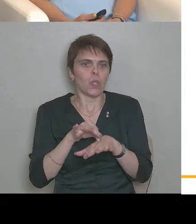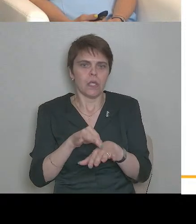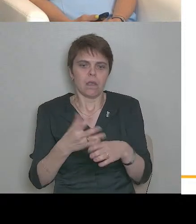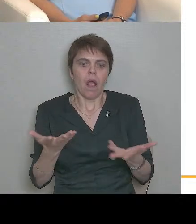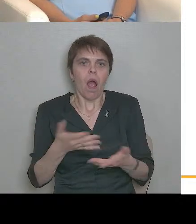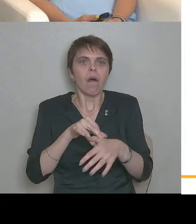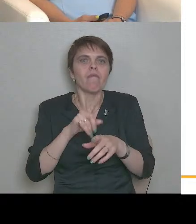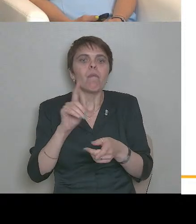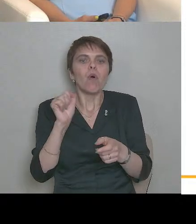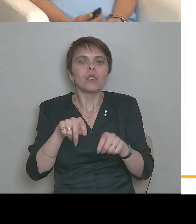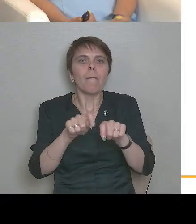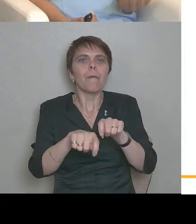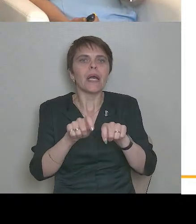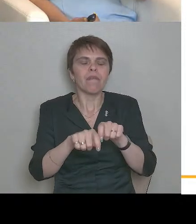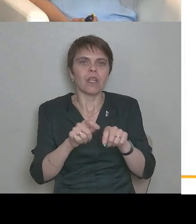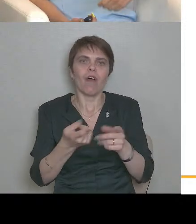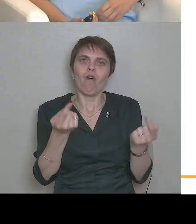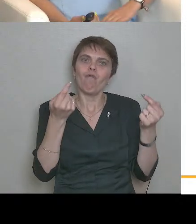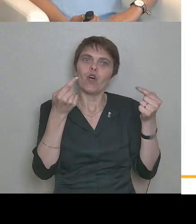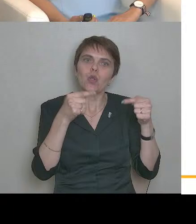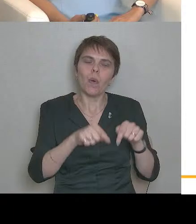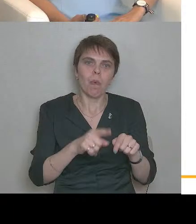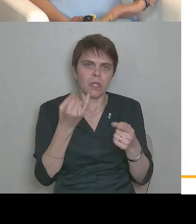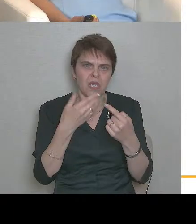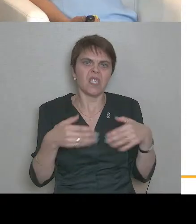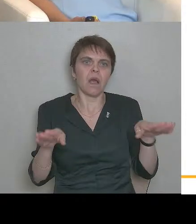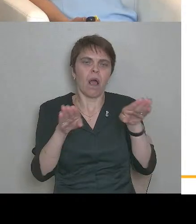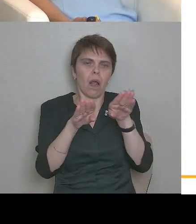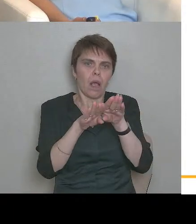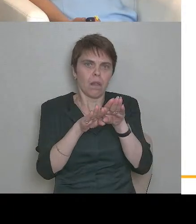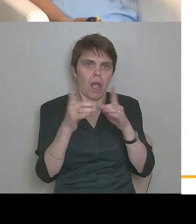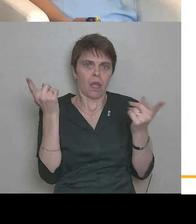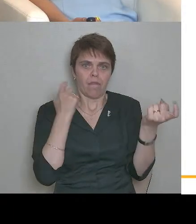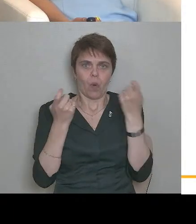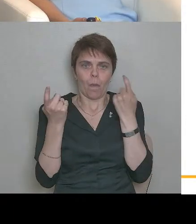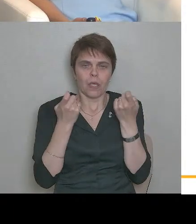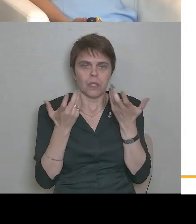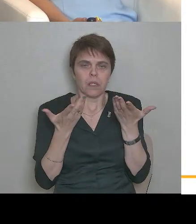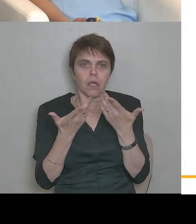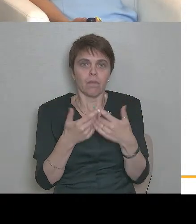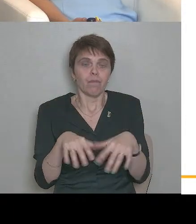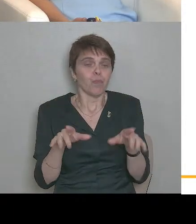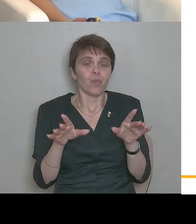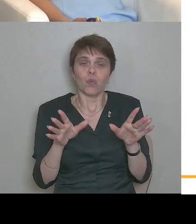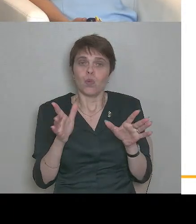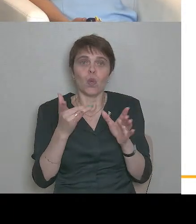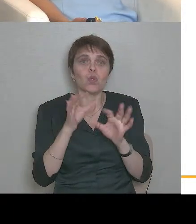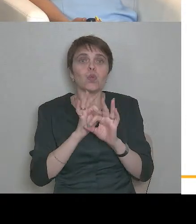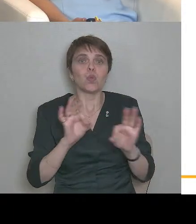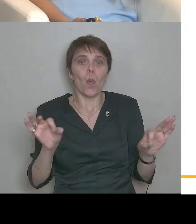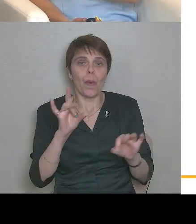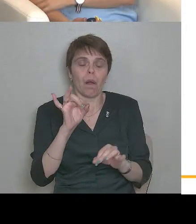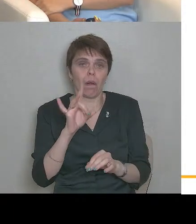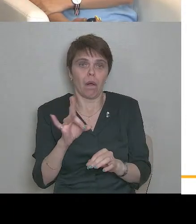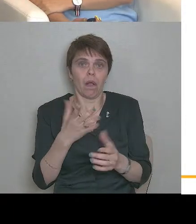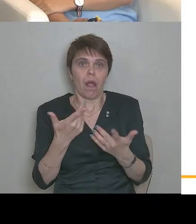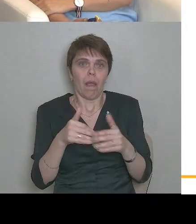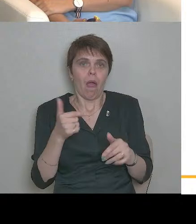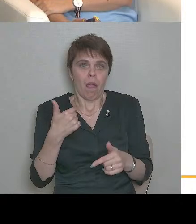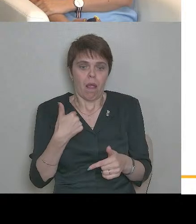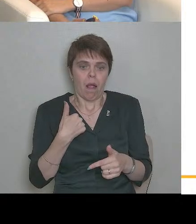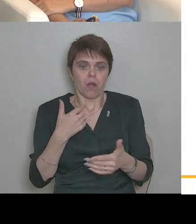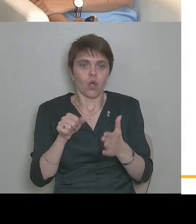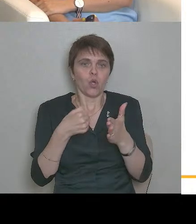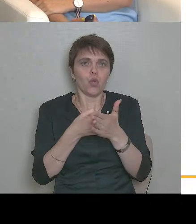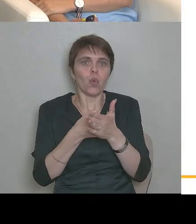incapacitated, how is it possible to check this? Because this is a private information. It's a super private information. Me, as